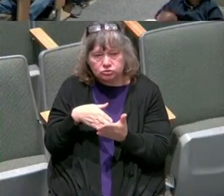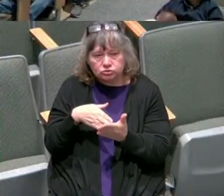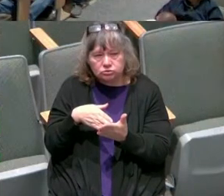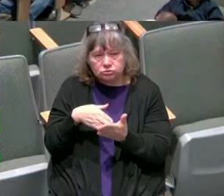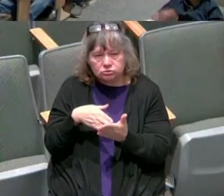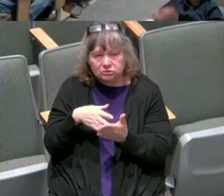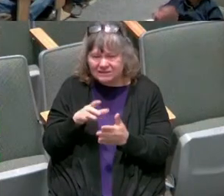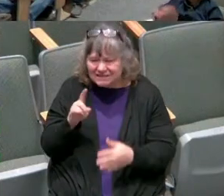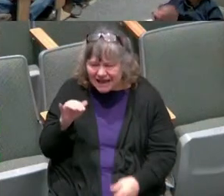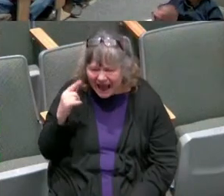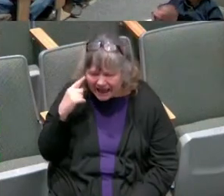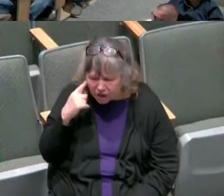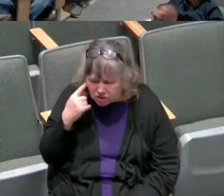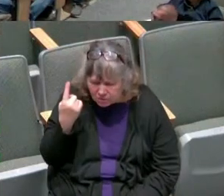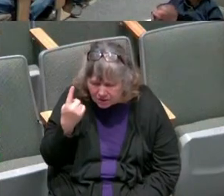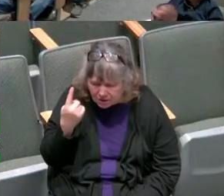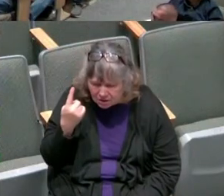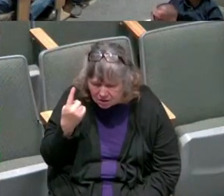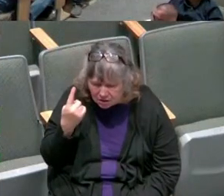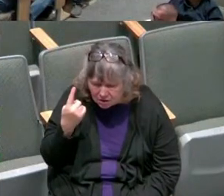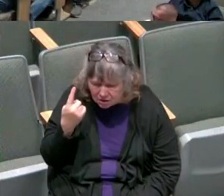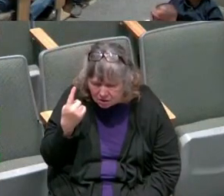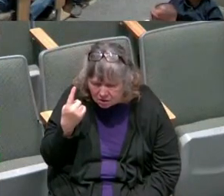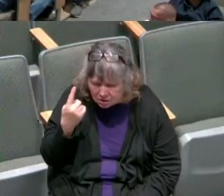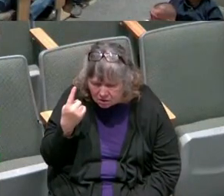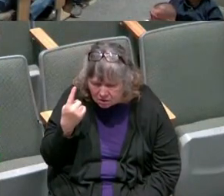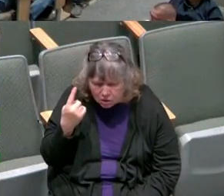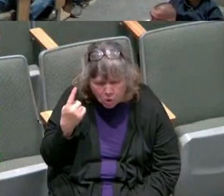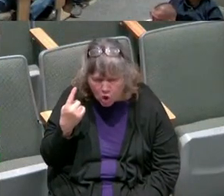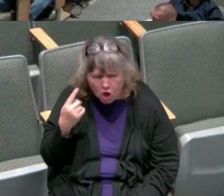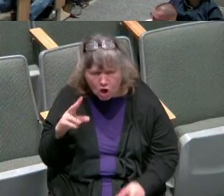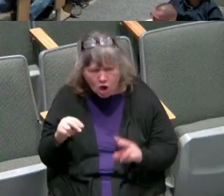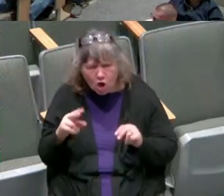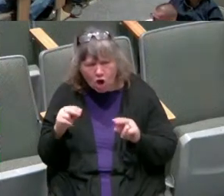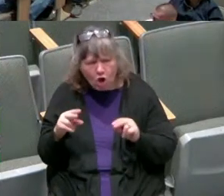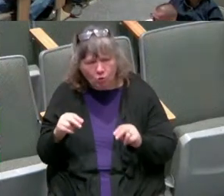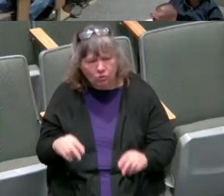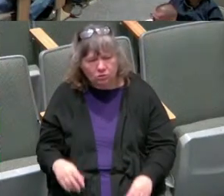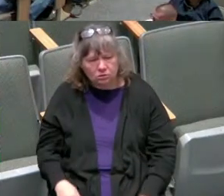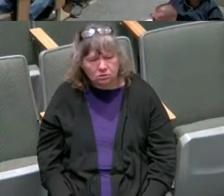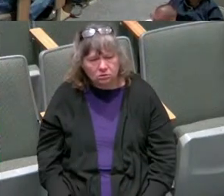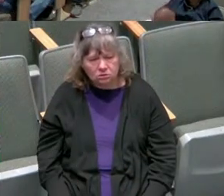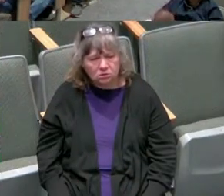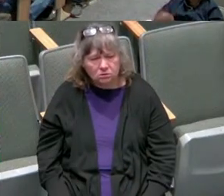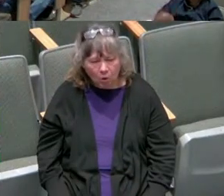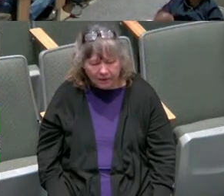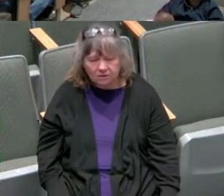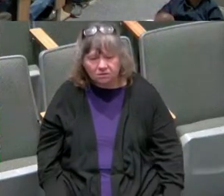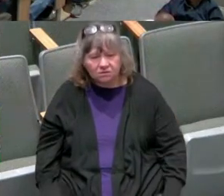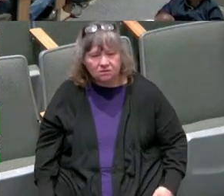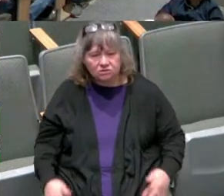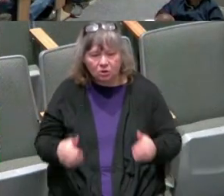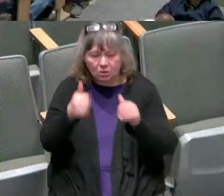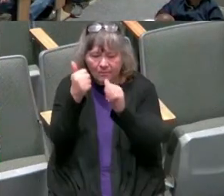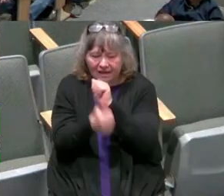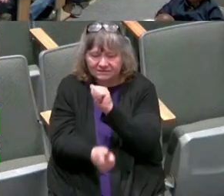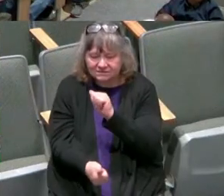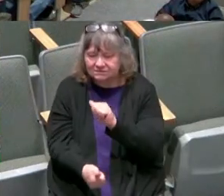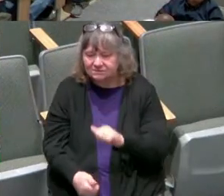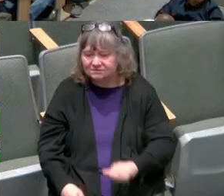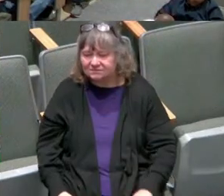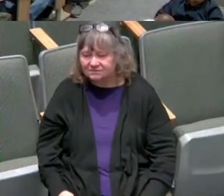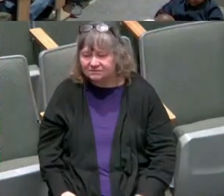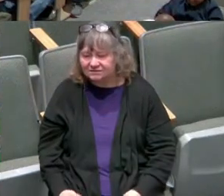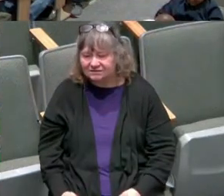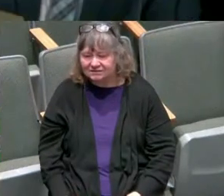I'm sorry did I hear one did I hear a name I didn't I didn't think so okay so we got a unanimous